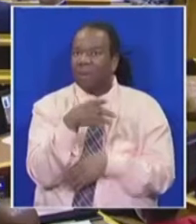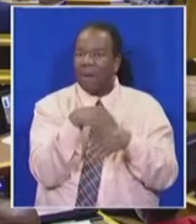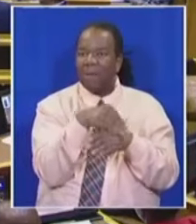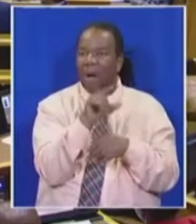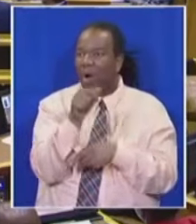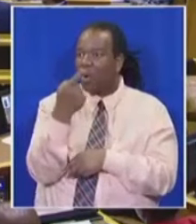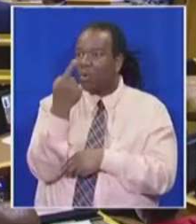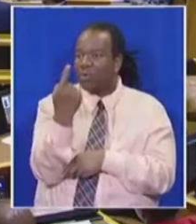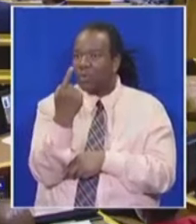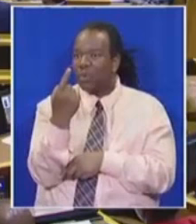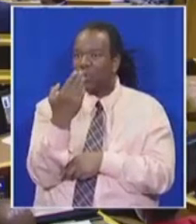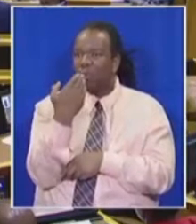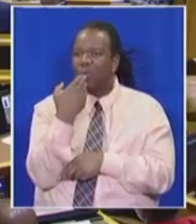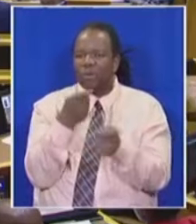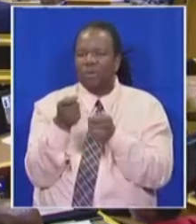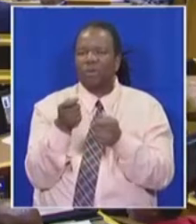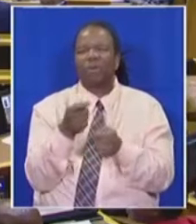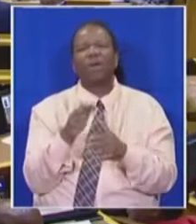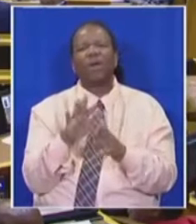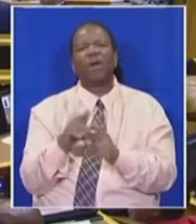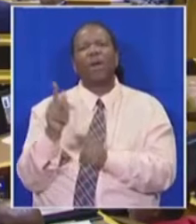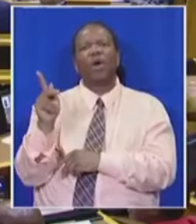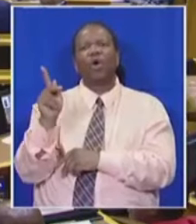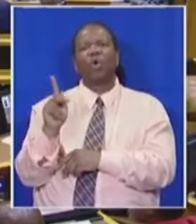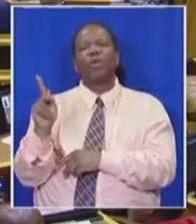your seat. Honourable Cronin, what are you raising on?